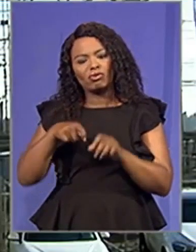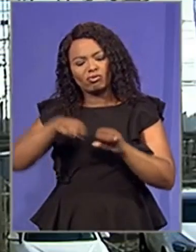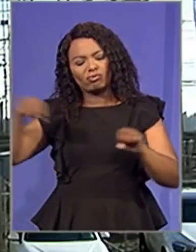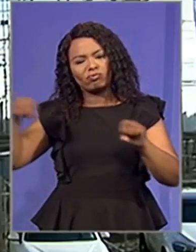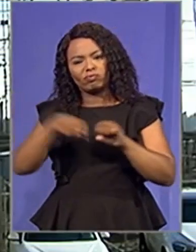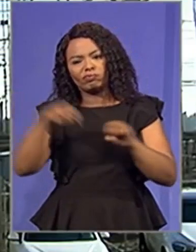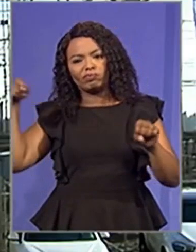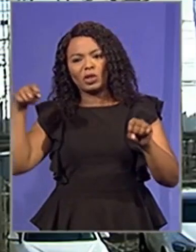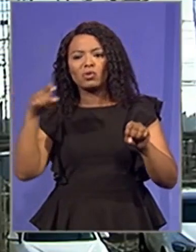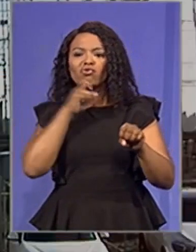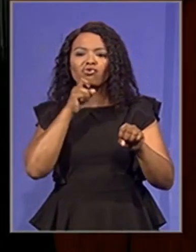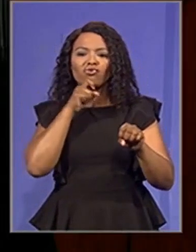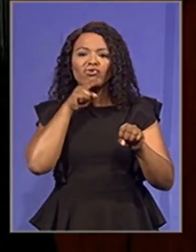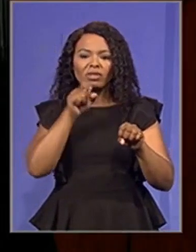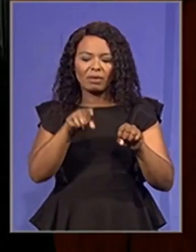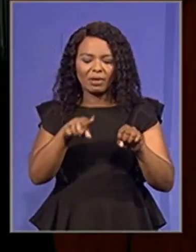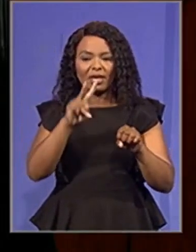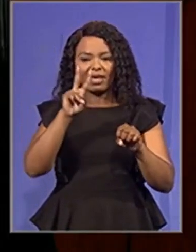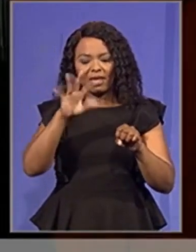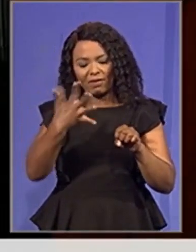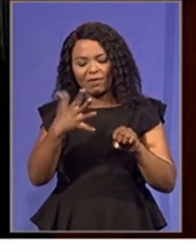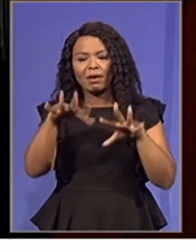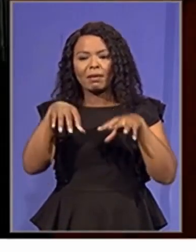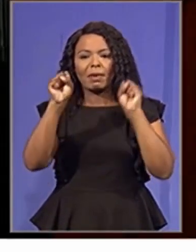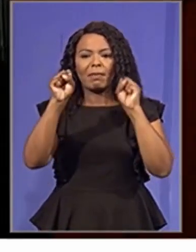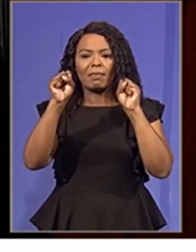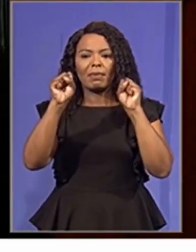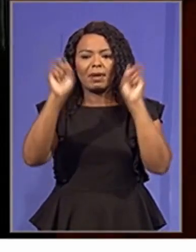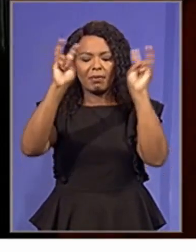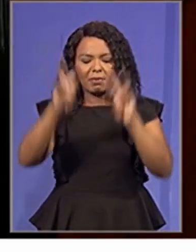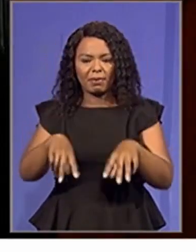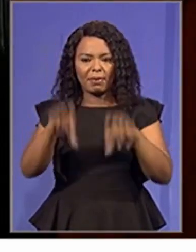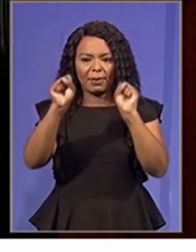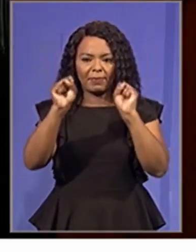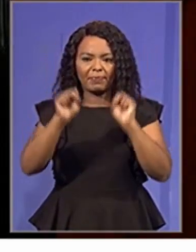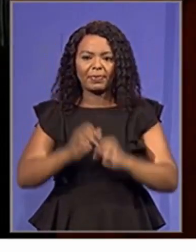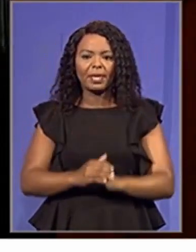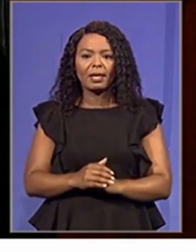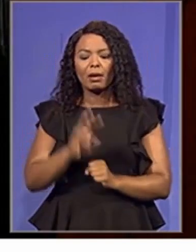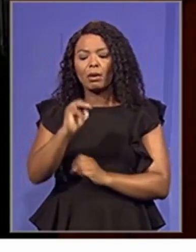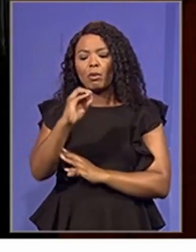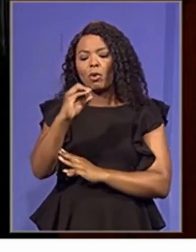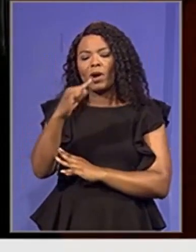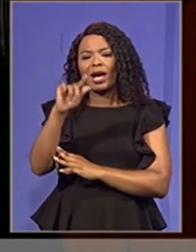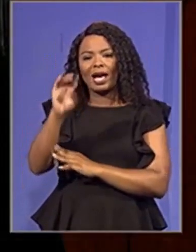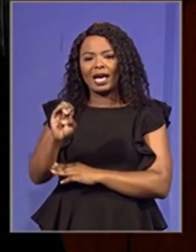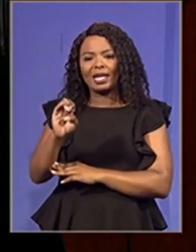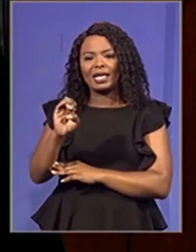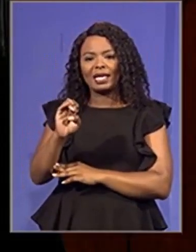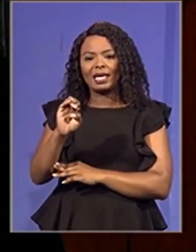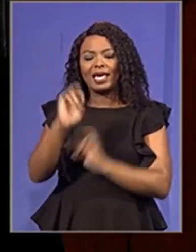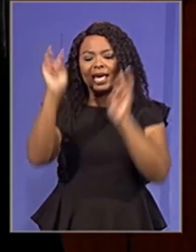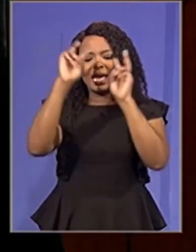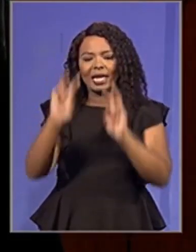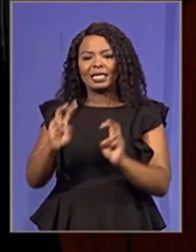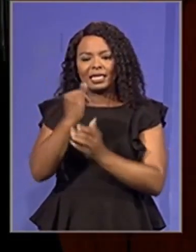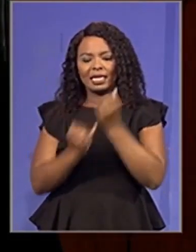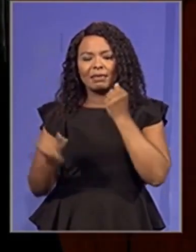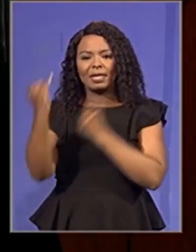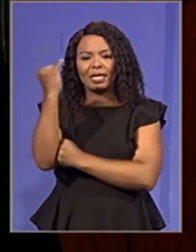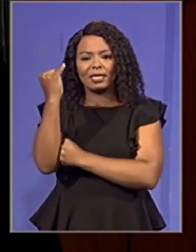To create our own generation capacity, so to enhance Mokgahlelo City's energy independence. This is a waste-to-energy plant.